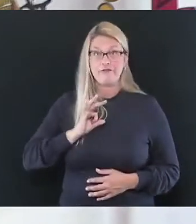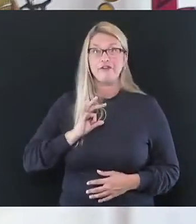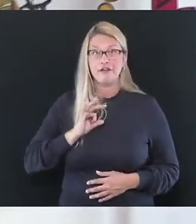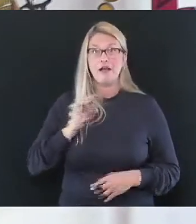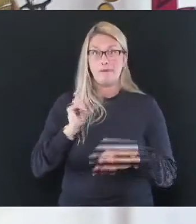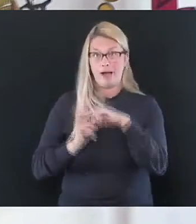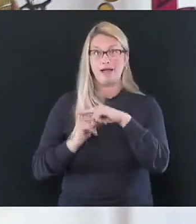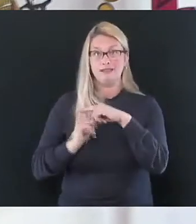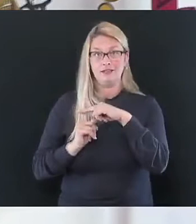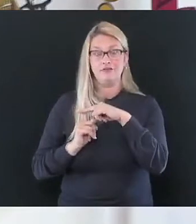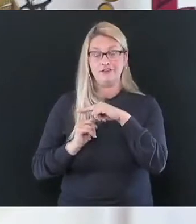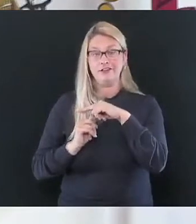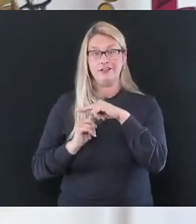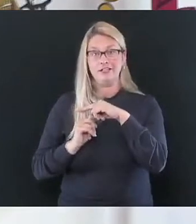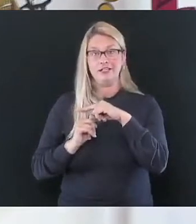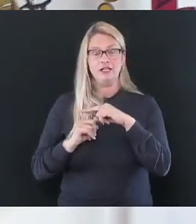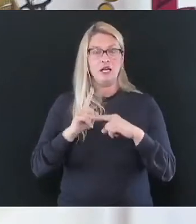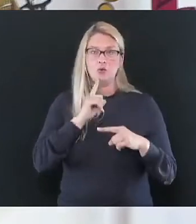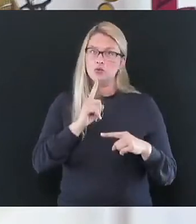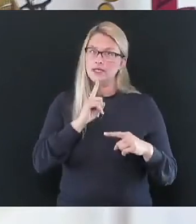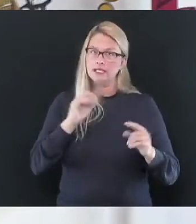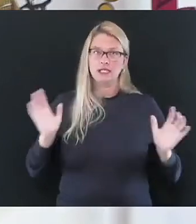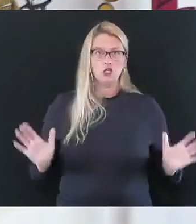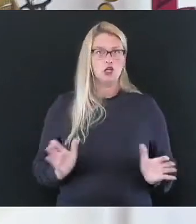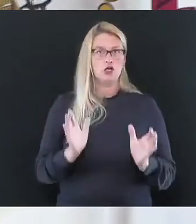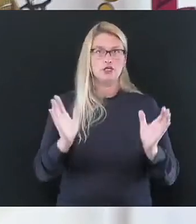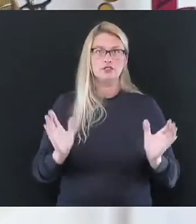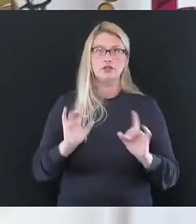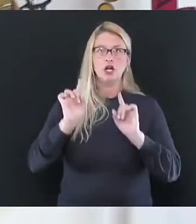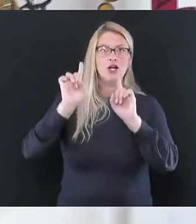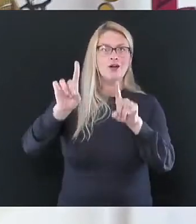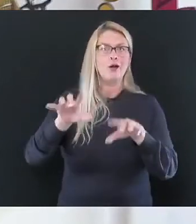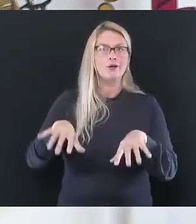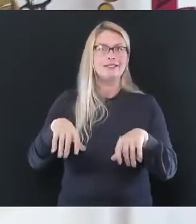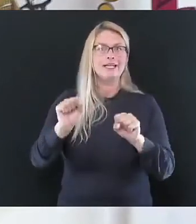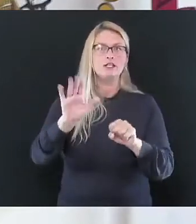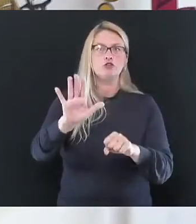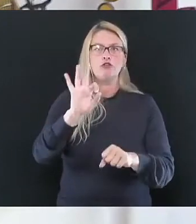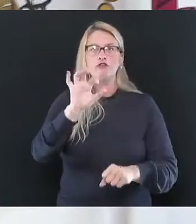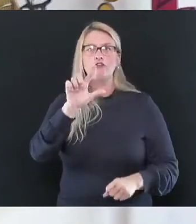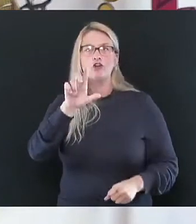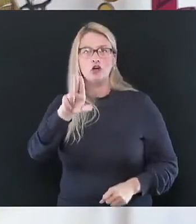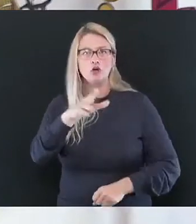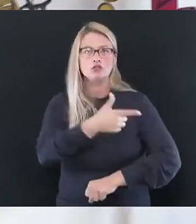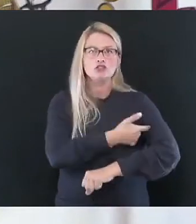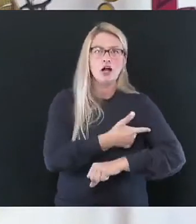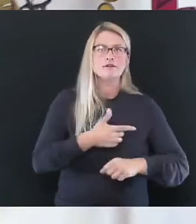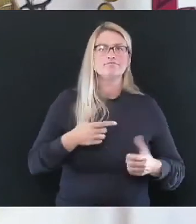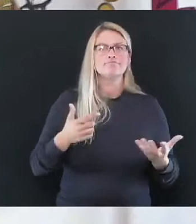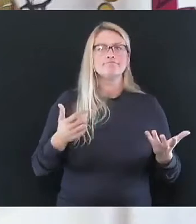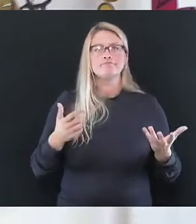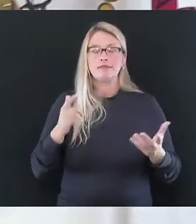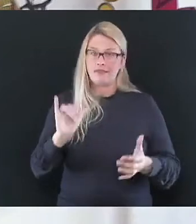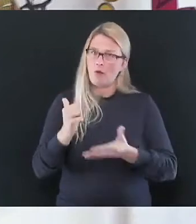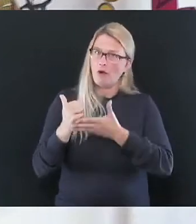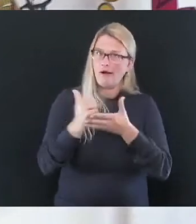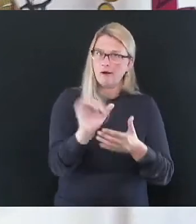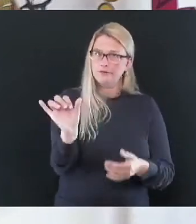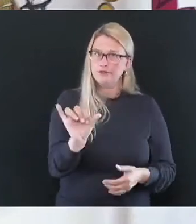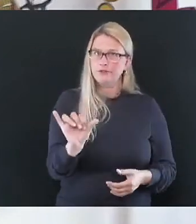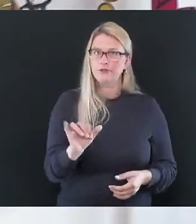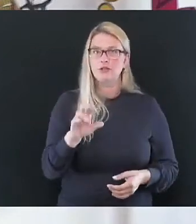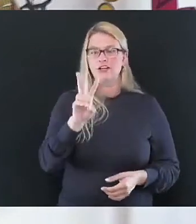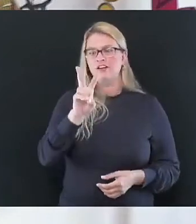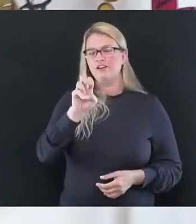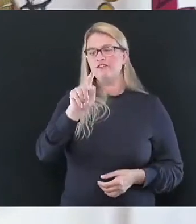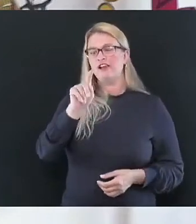positive. I encourage you over and over and over to go get your flu shot. That'll help you in many, many ways. At our veterans